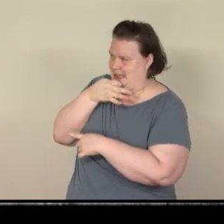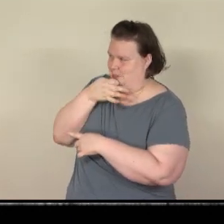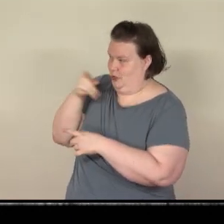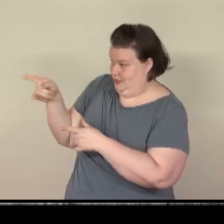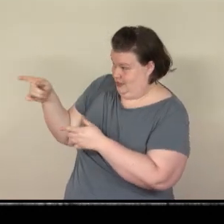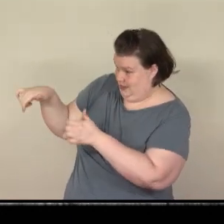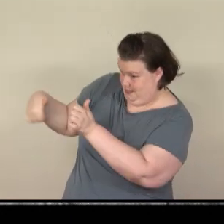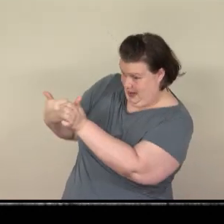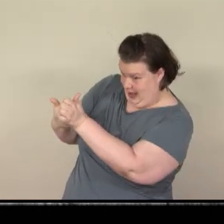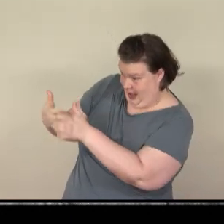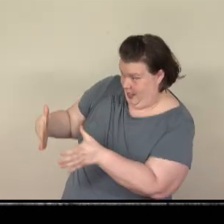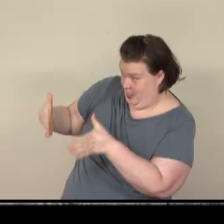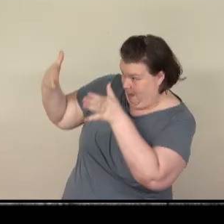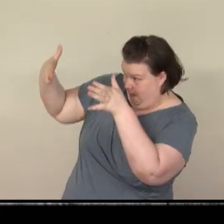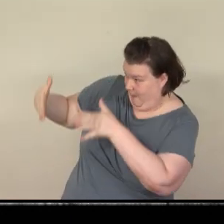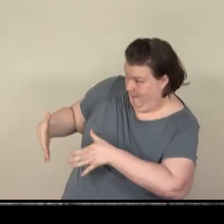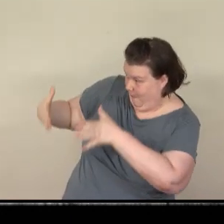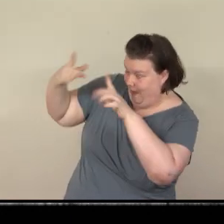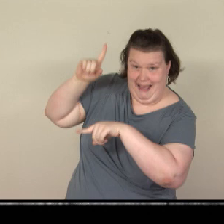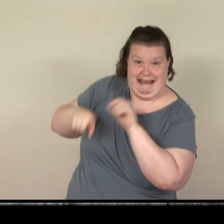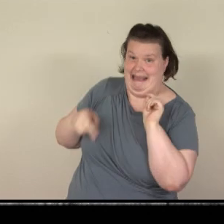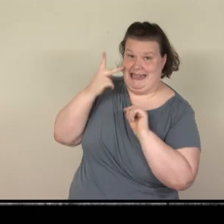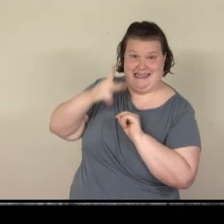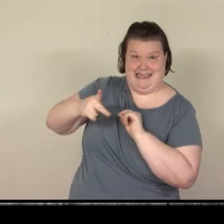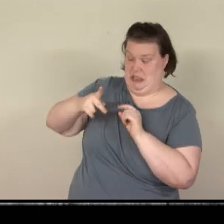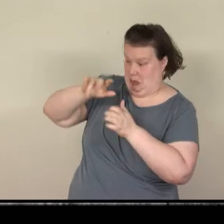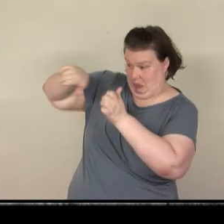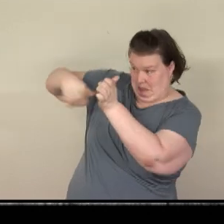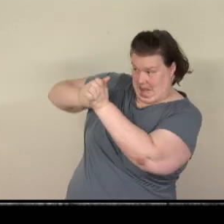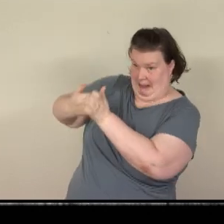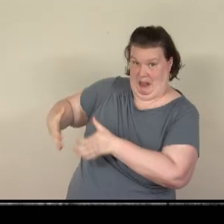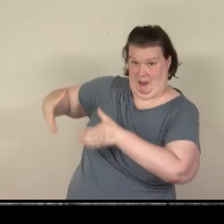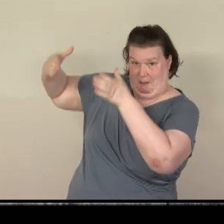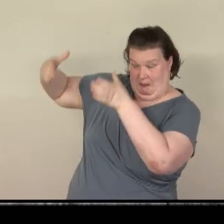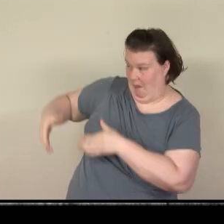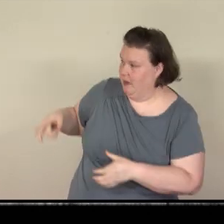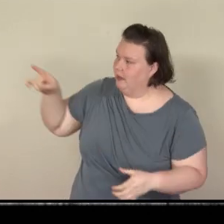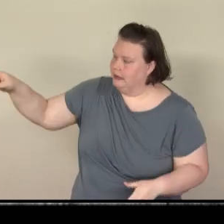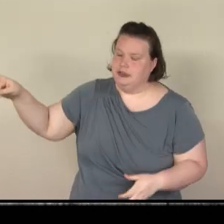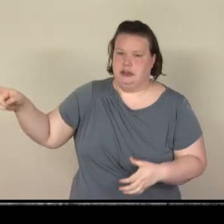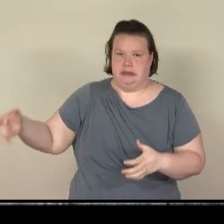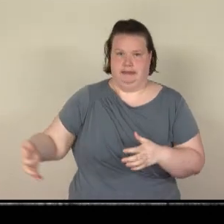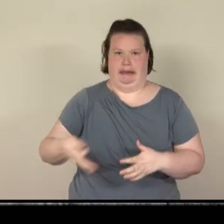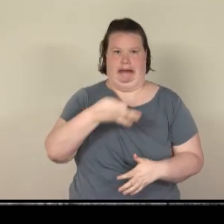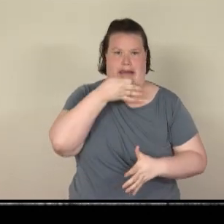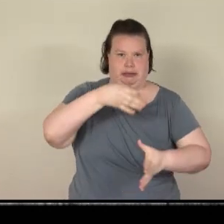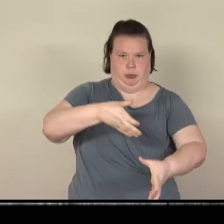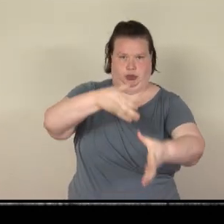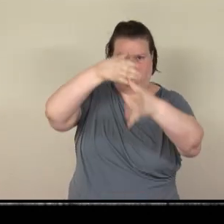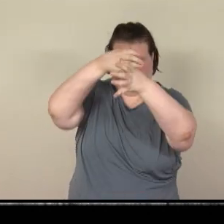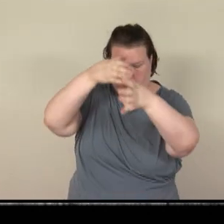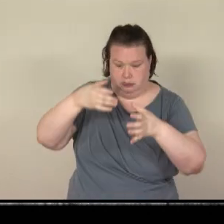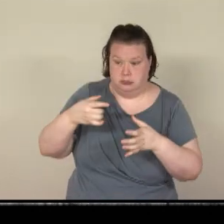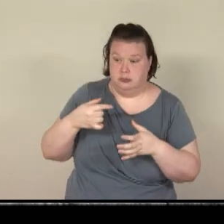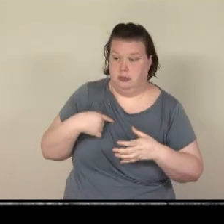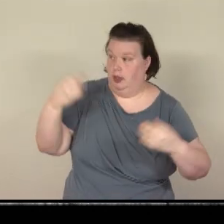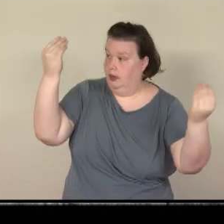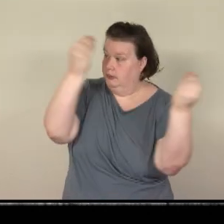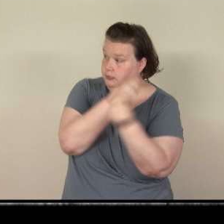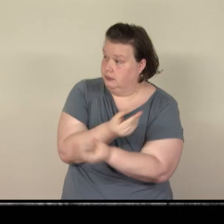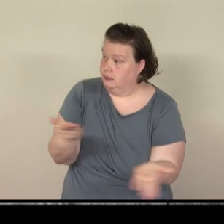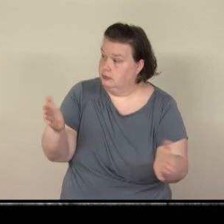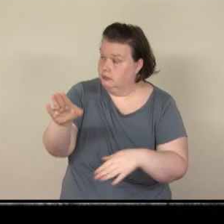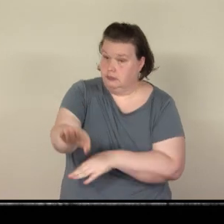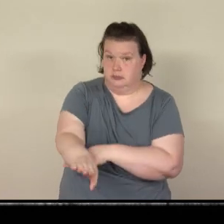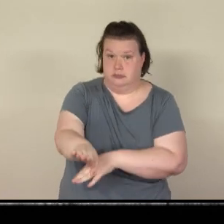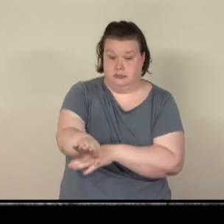pole. She's usually back behind that pole. I can't see her. She's the expert, but I'm reporting this evening